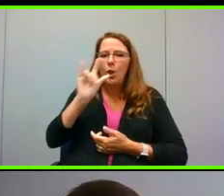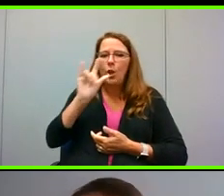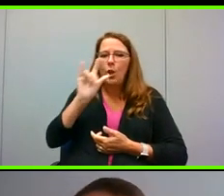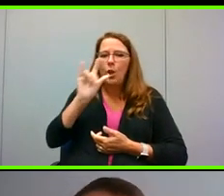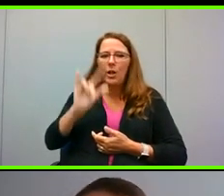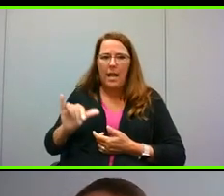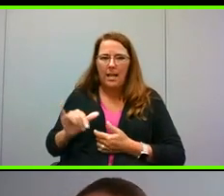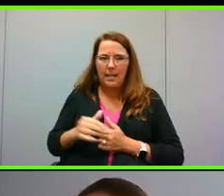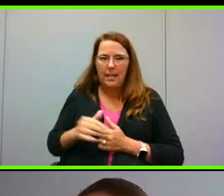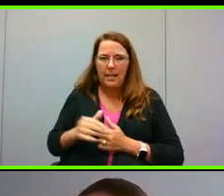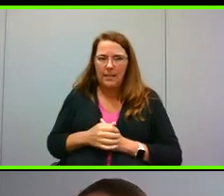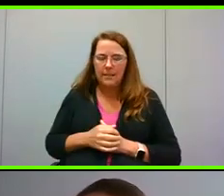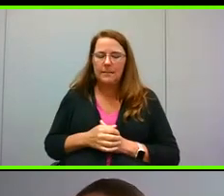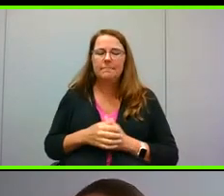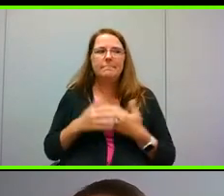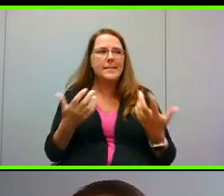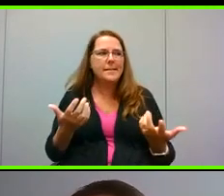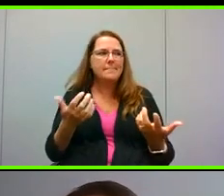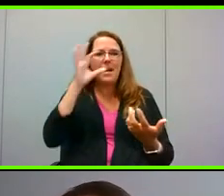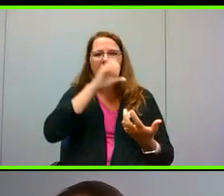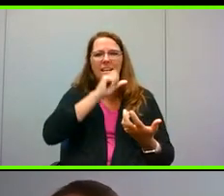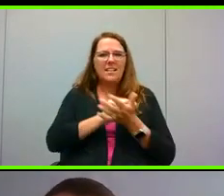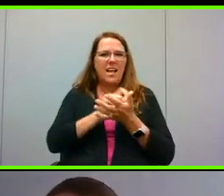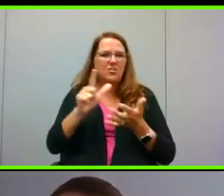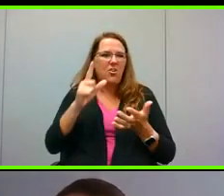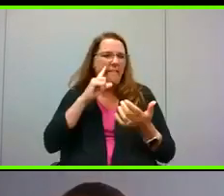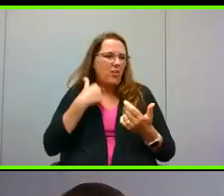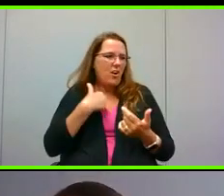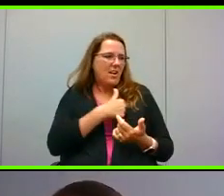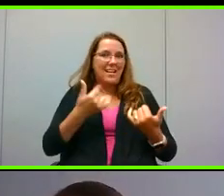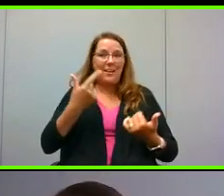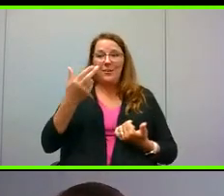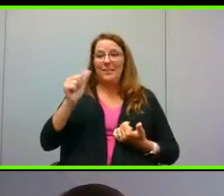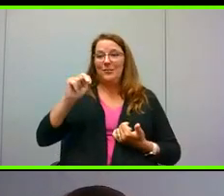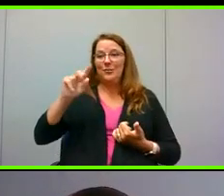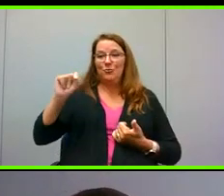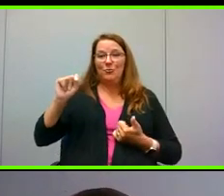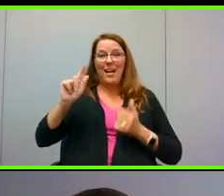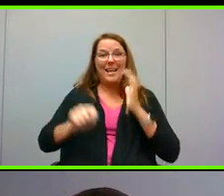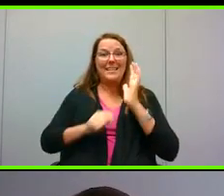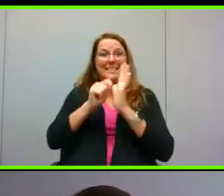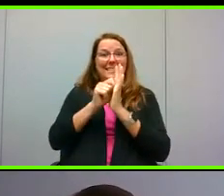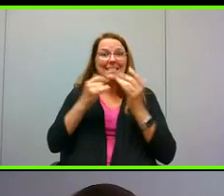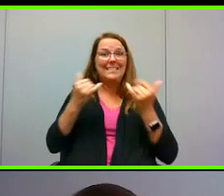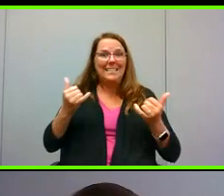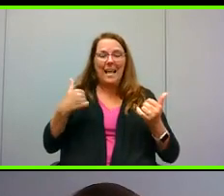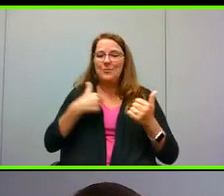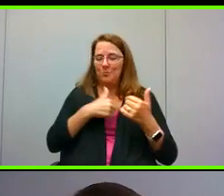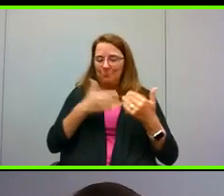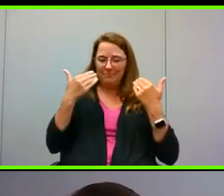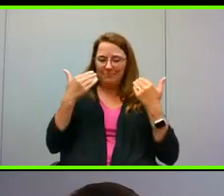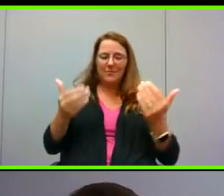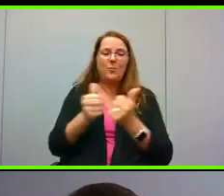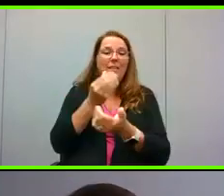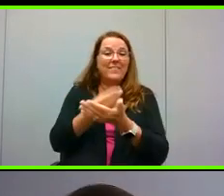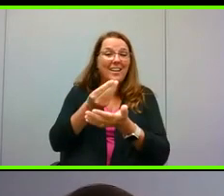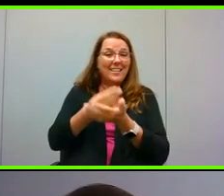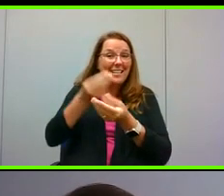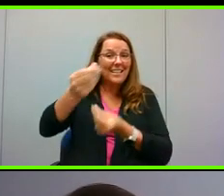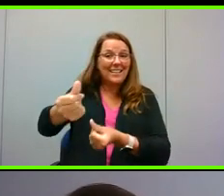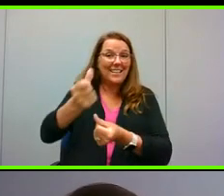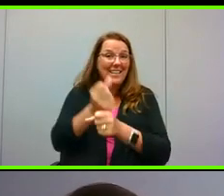I guess that's kind of it for us now. It's grant season, so we're moving ahead with funding our projects going into next year, which is